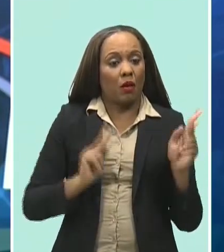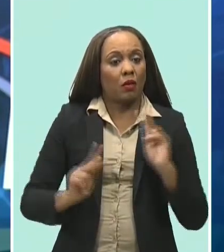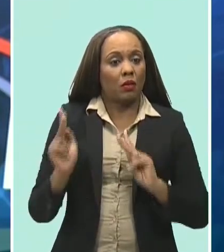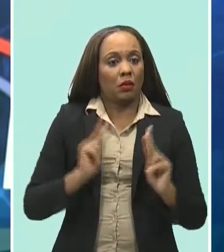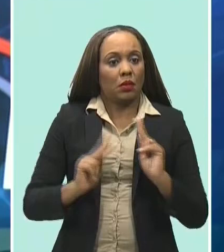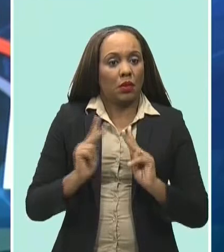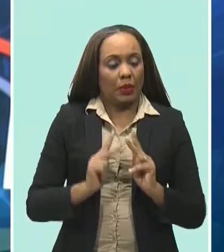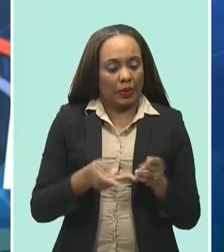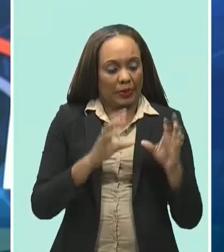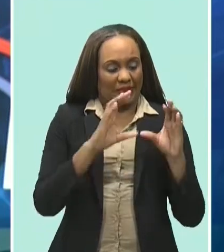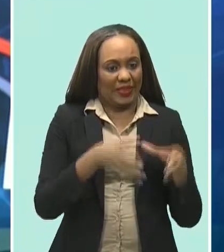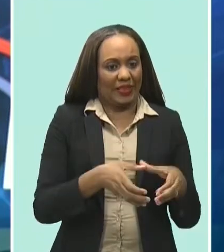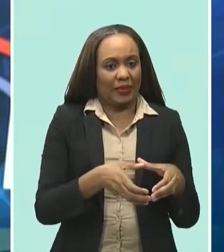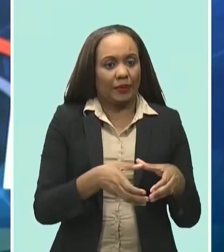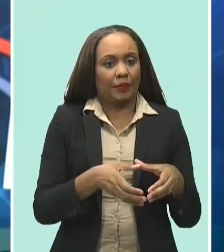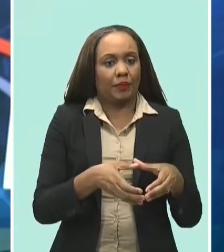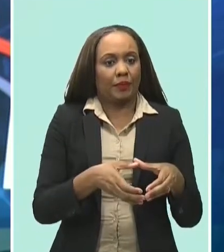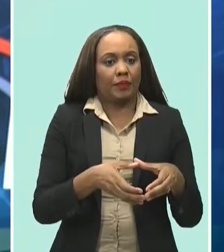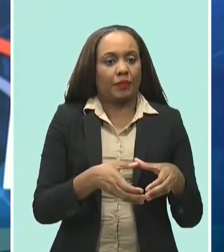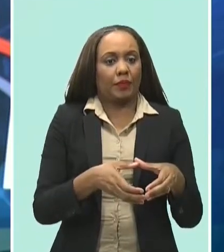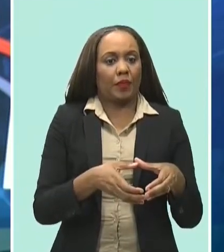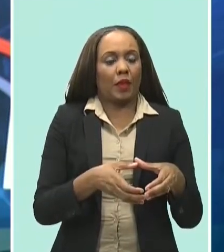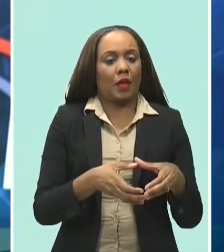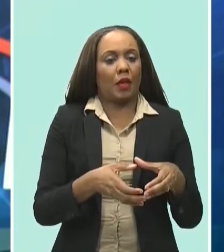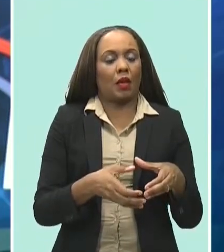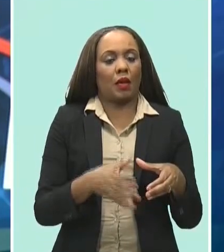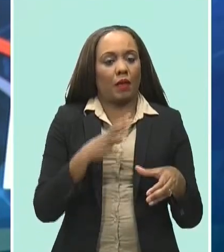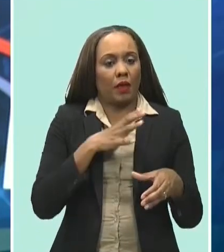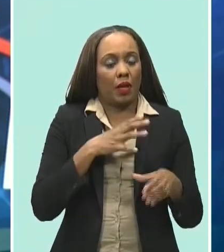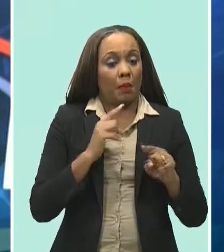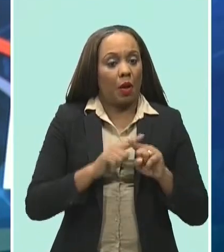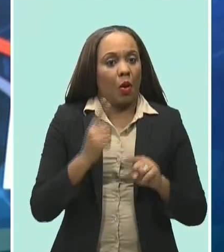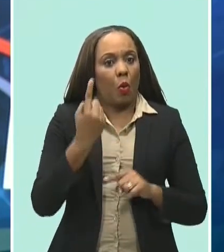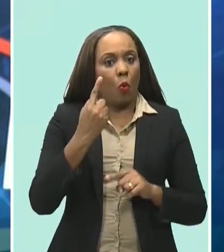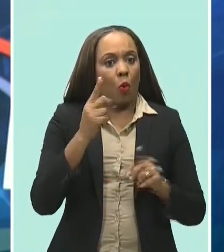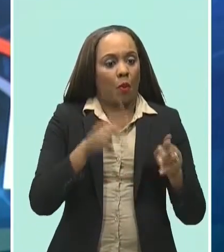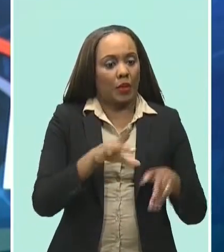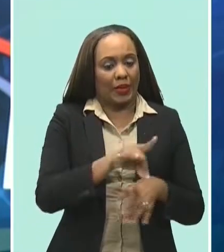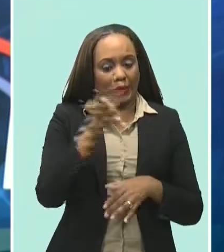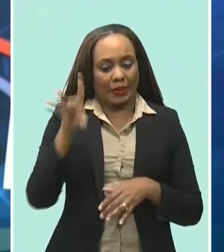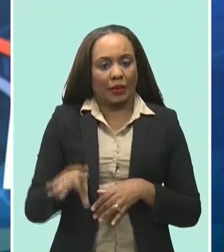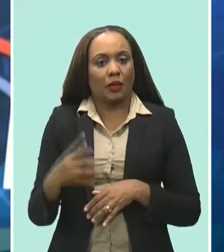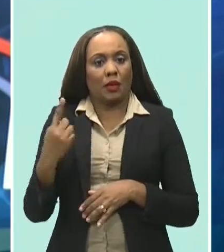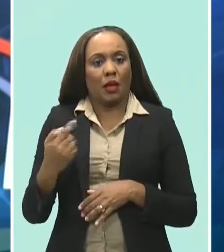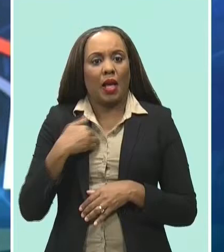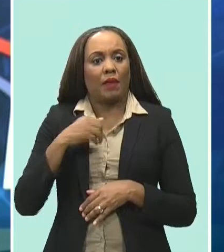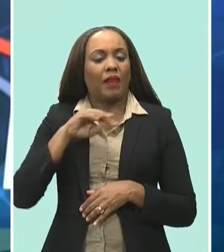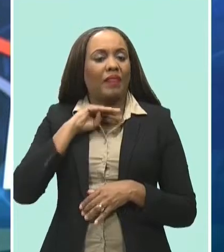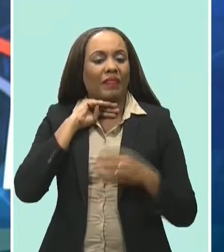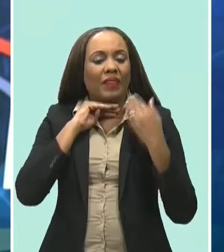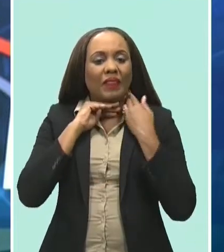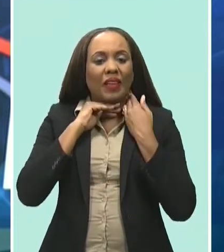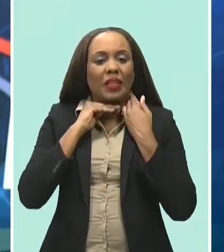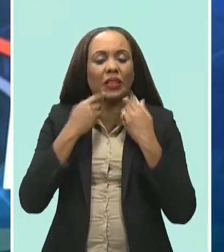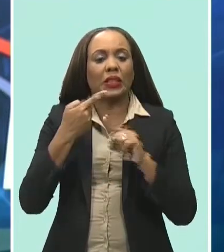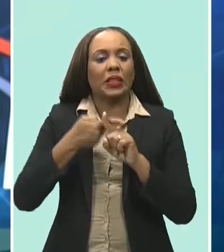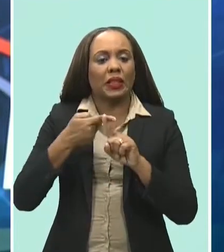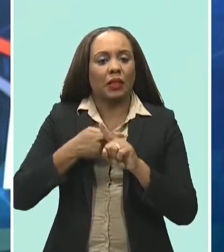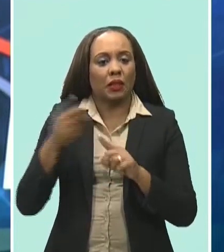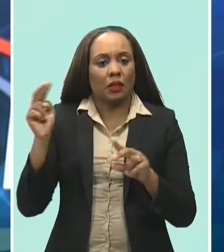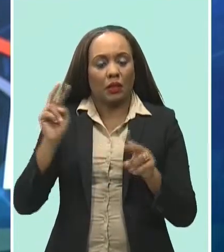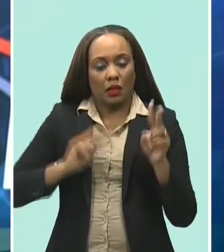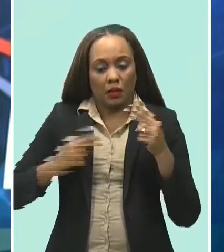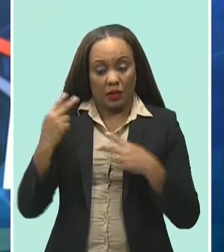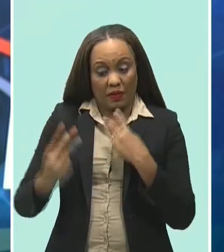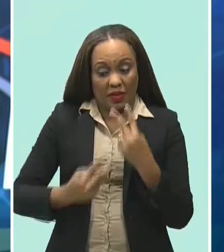quarantine have remained asymptomatic, except one person who developed a fever. Public health personnel visited the patient and took a